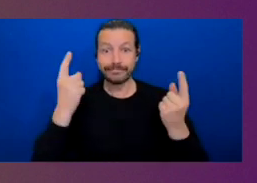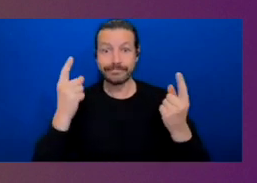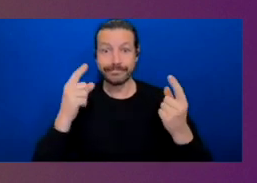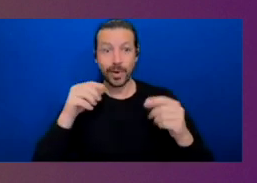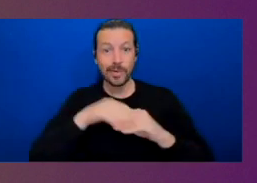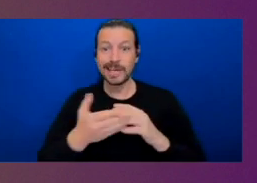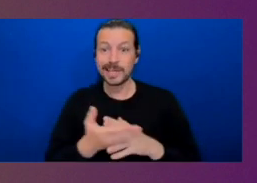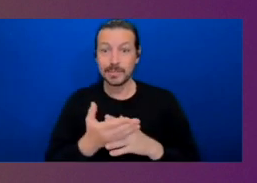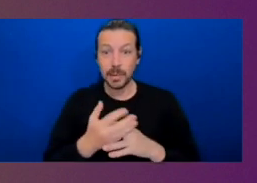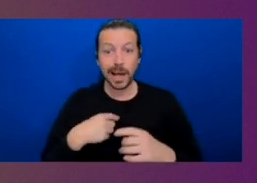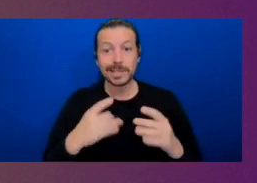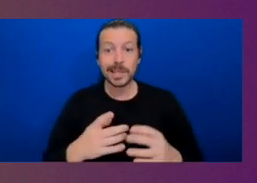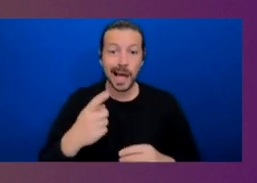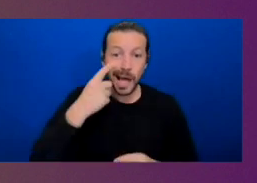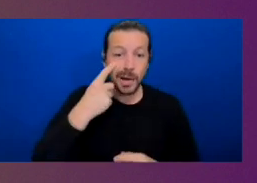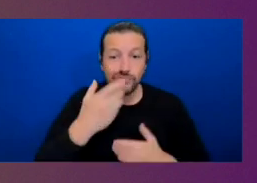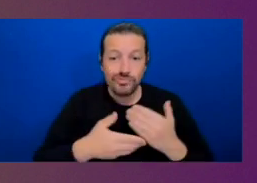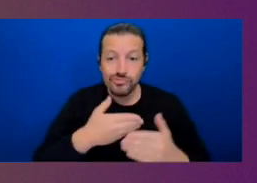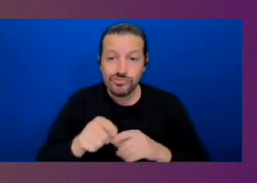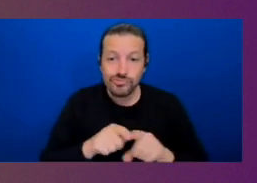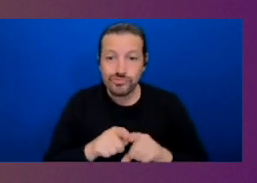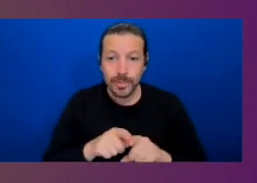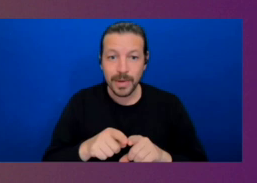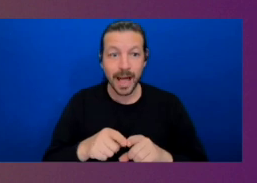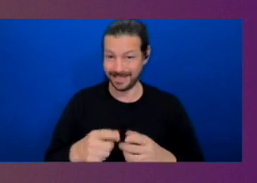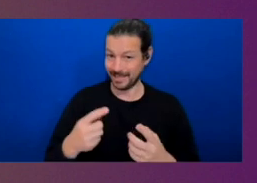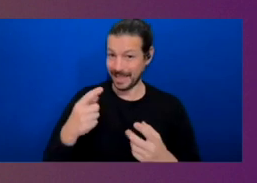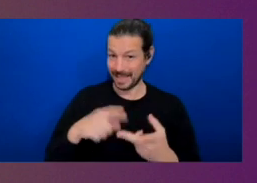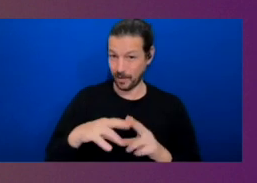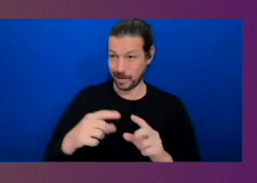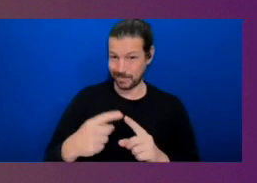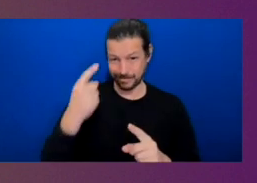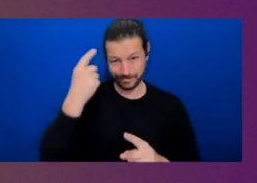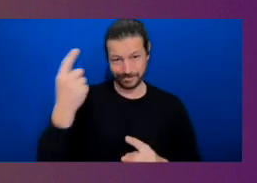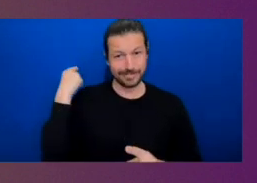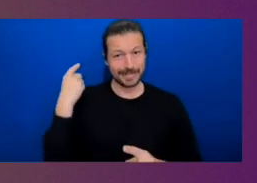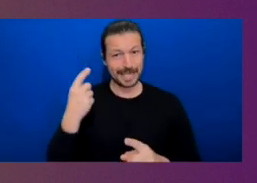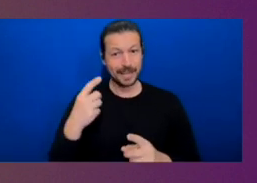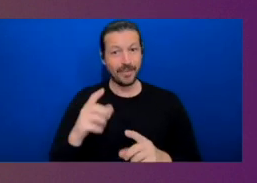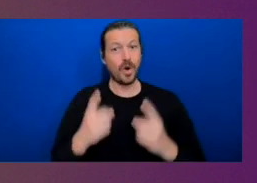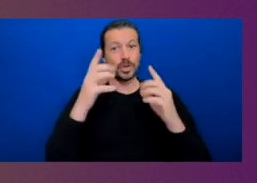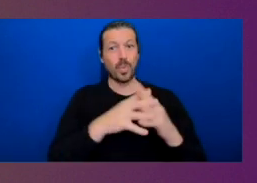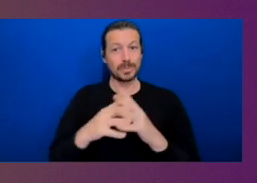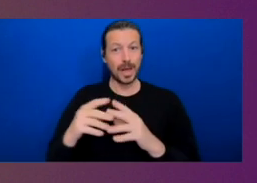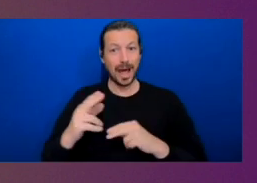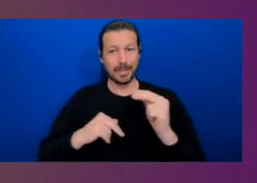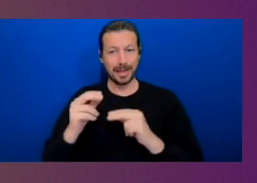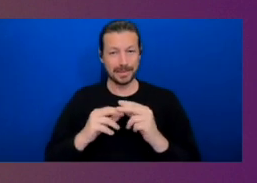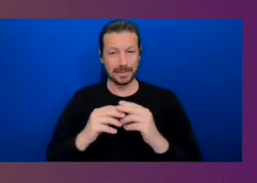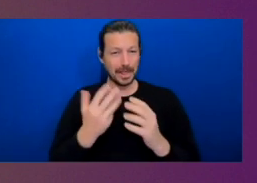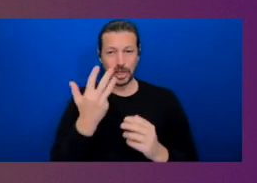by bit I learned. If I look back on some of the first websites I built back when I was a designer in the 90s, horrors.